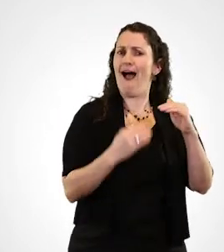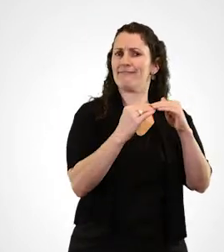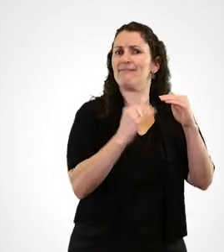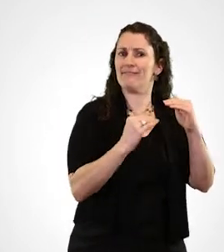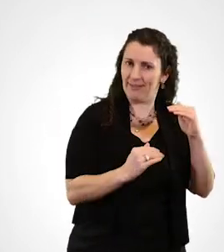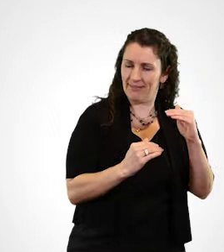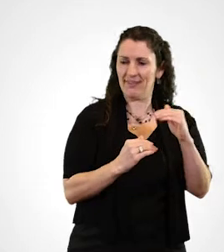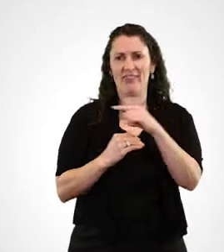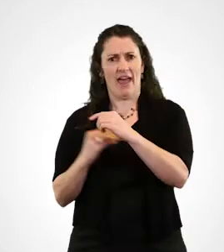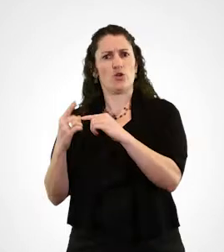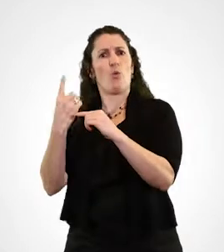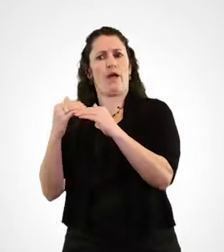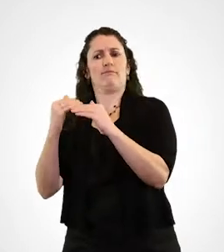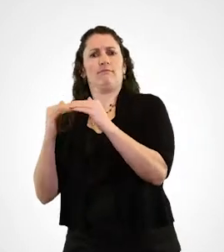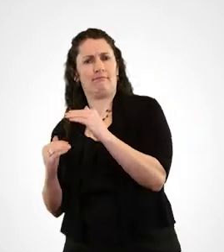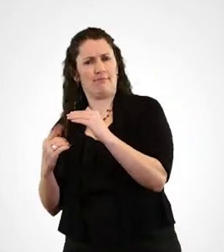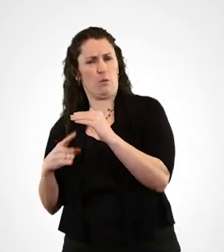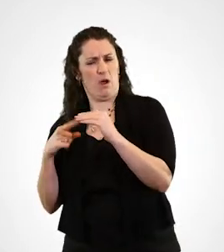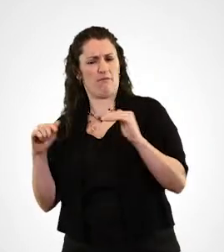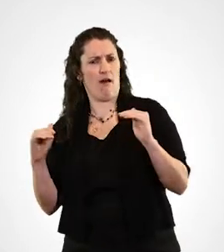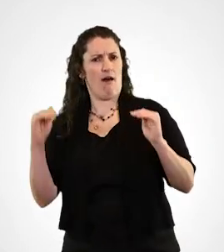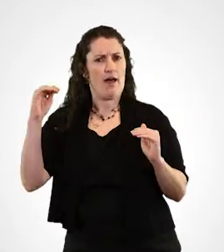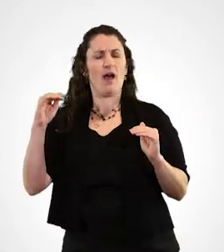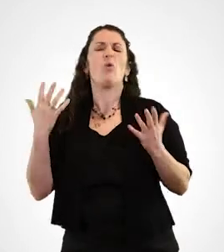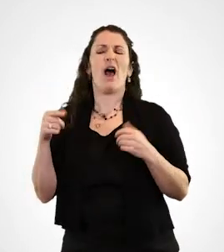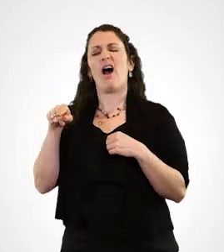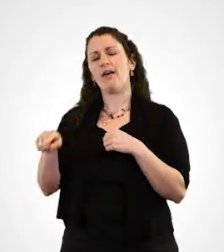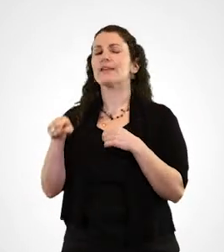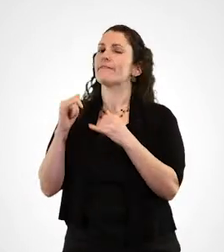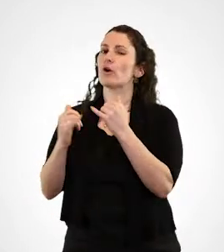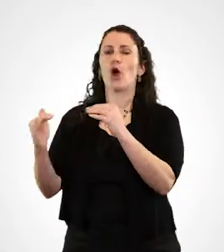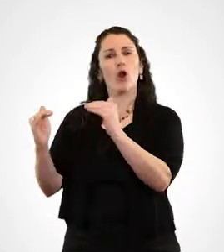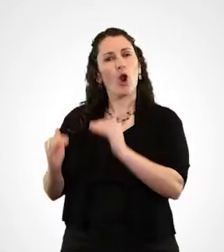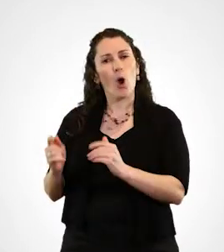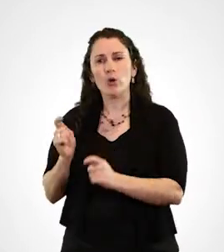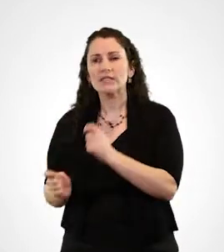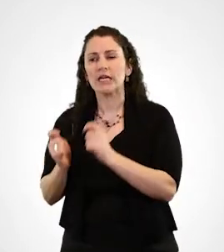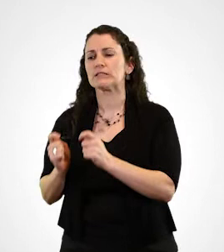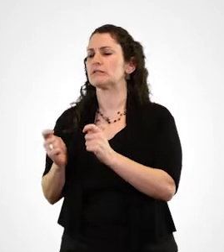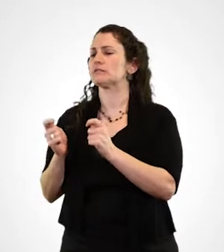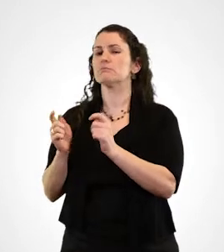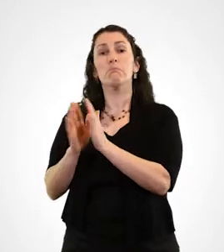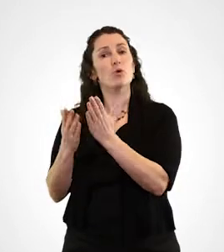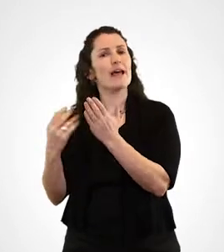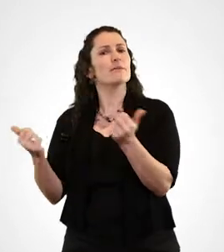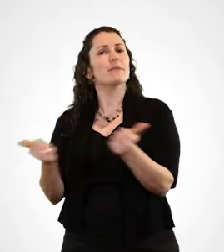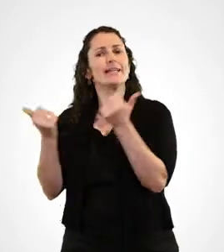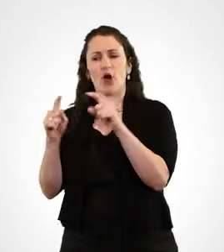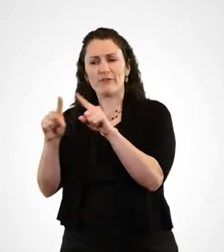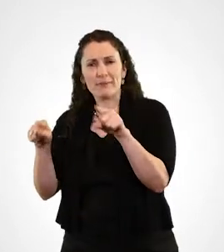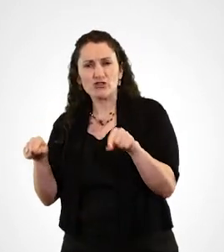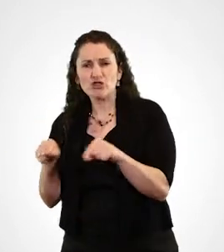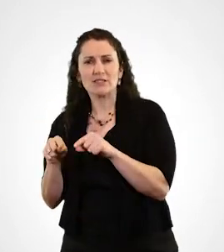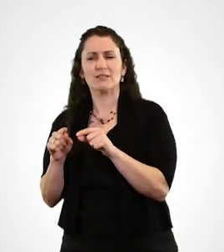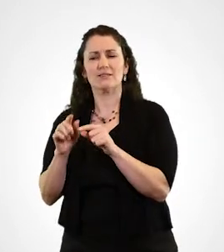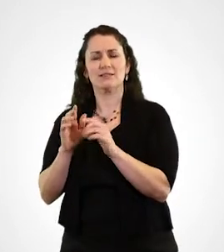they are taking a very low-level test, the requirements, a lot of pictures and so on. They're not really reading